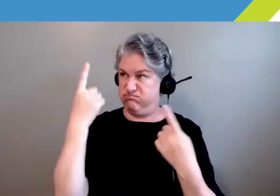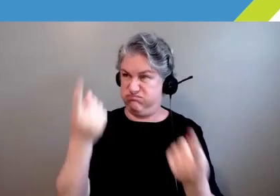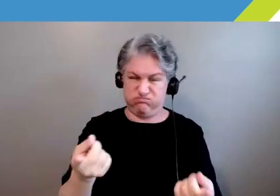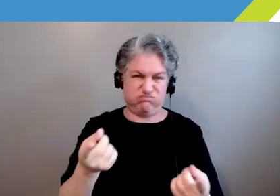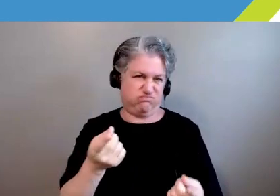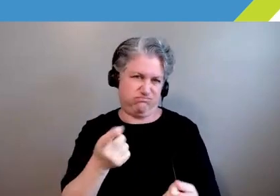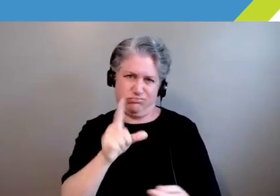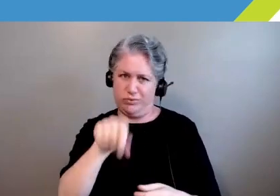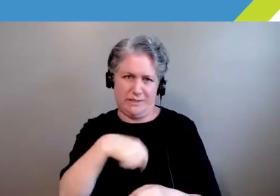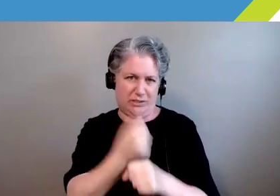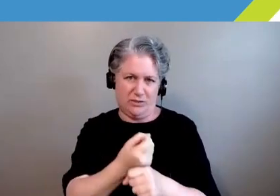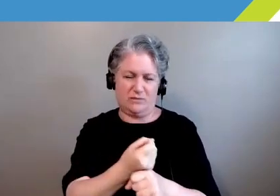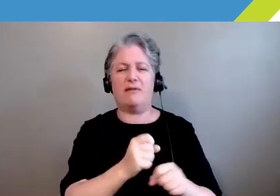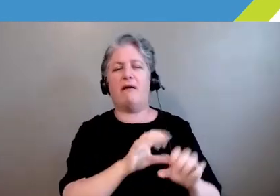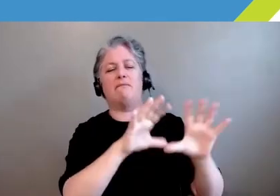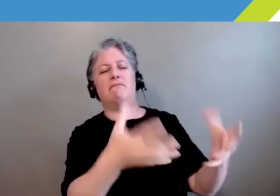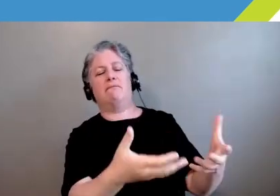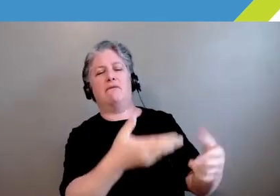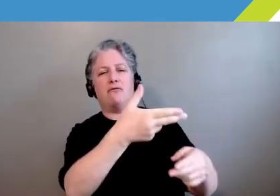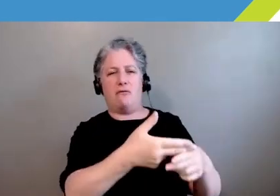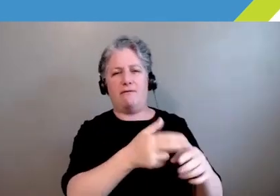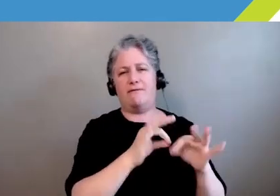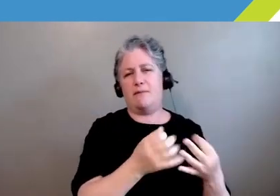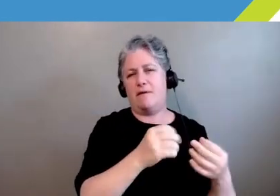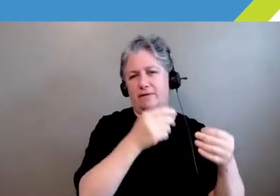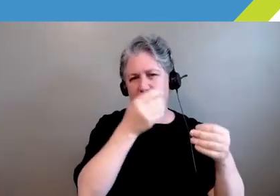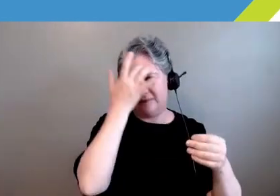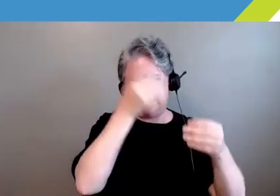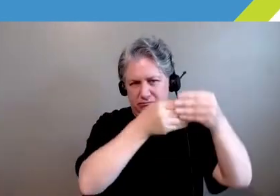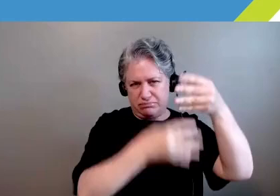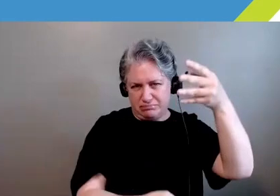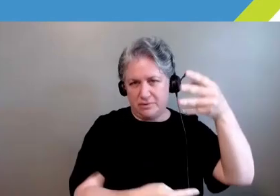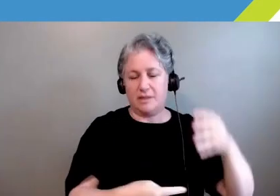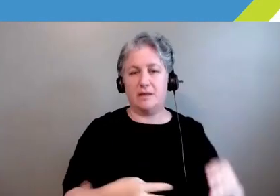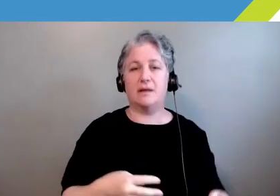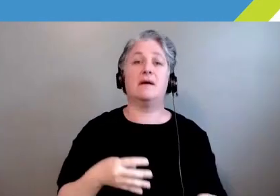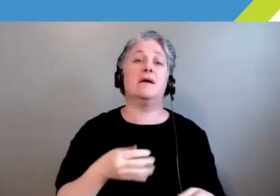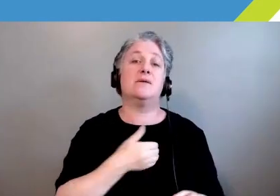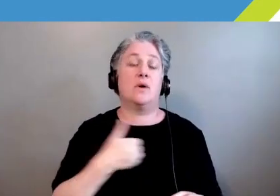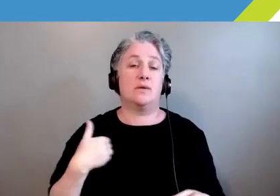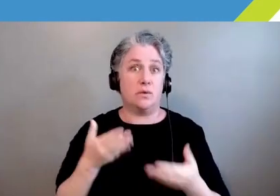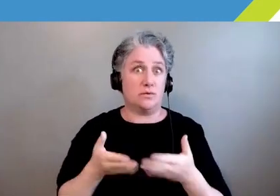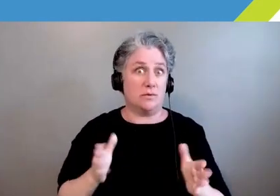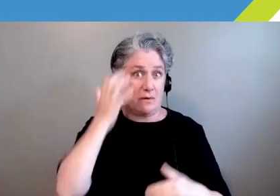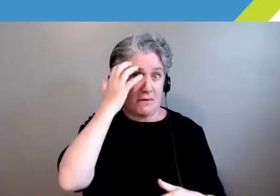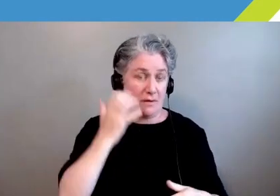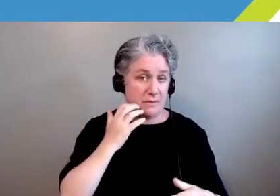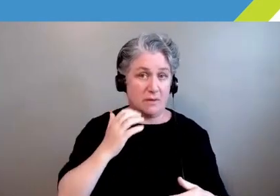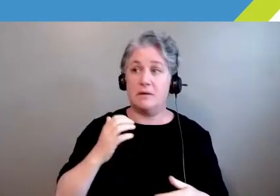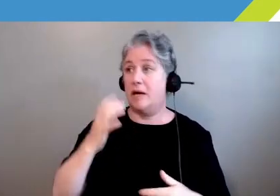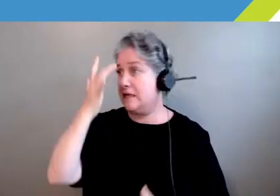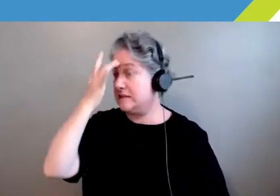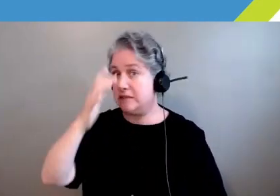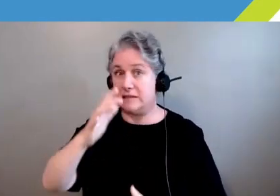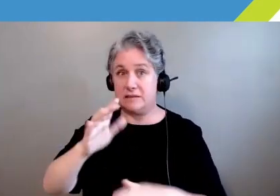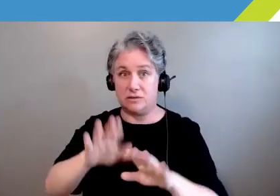And at the adult end, Toronto General Hospital, we have a big liver program, and we work very closely with our colleagues at Sick